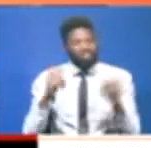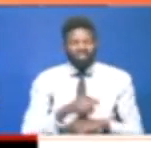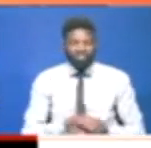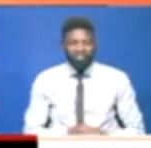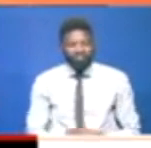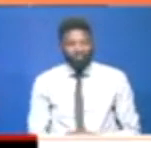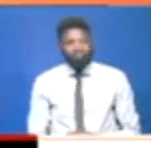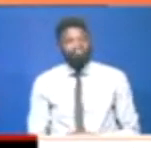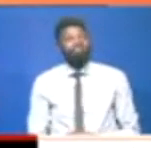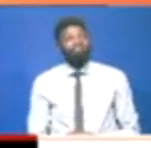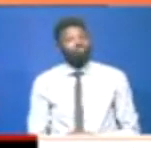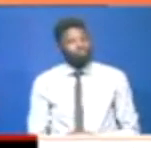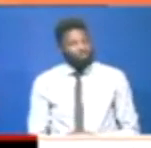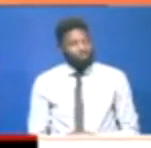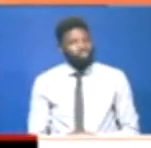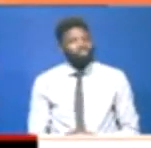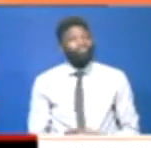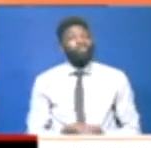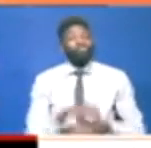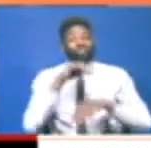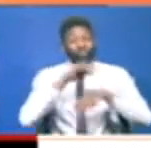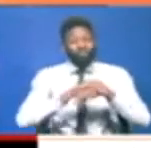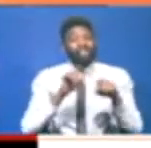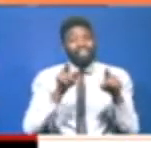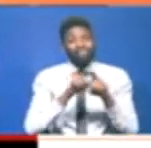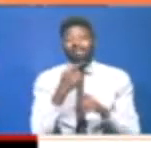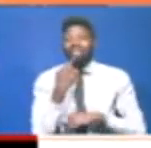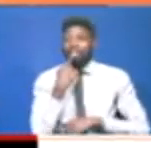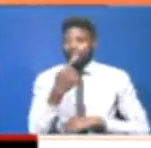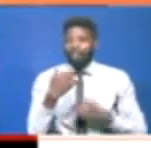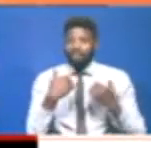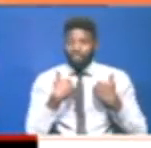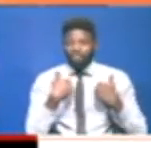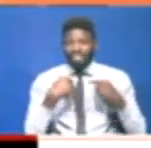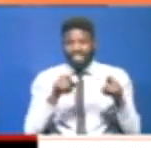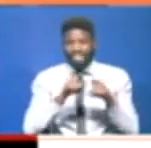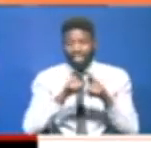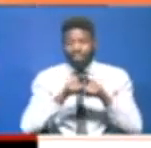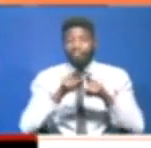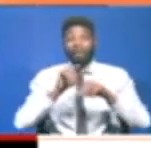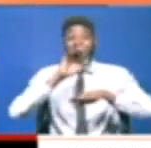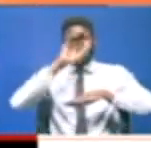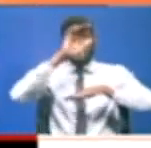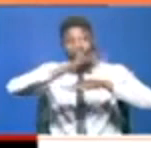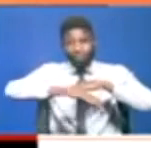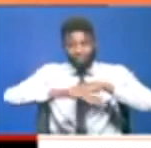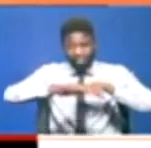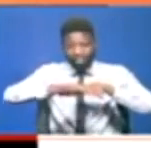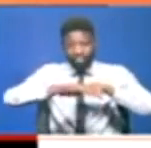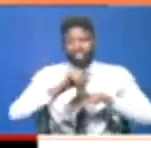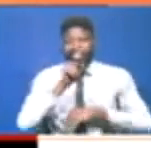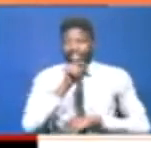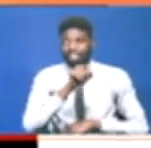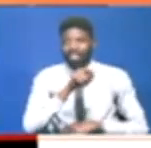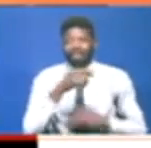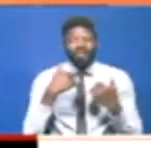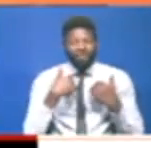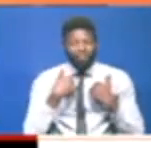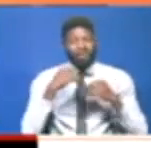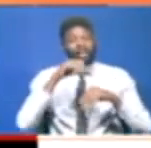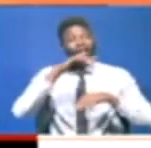Well, but of course, it's also good to say that there's also the deposit. It has changed name, right? This, the